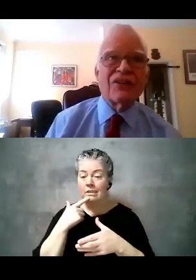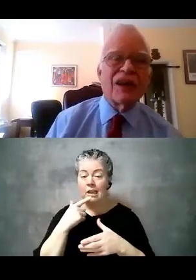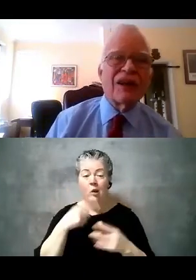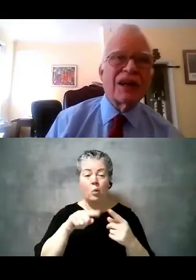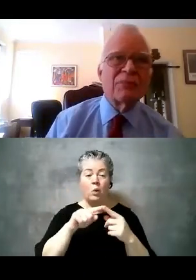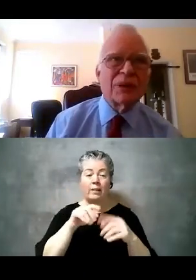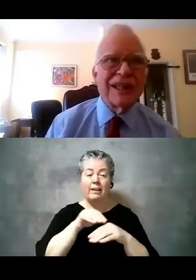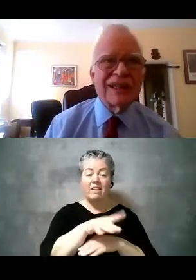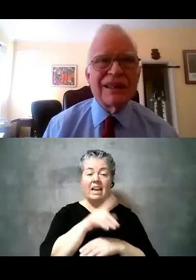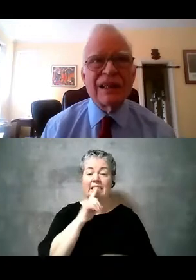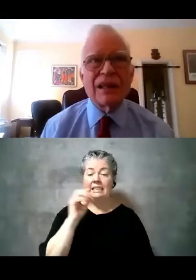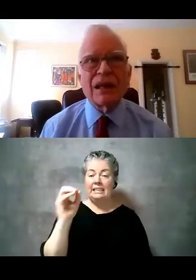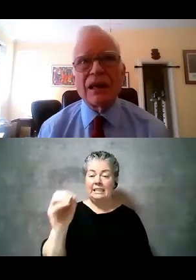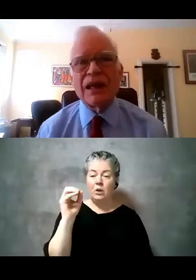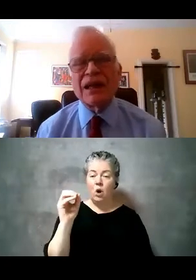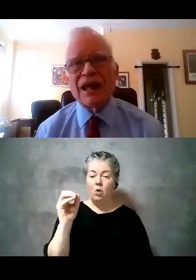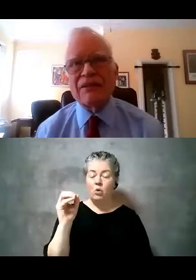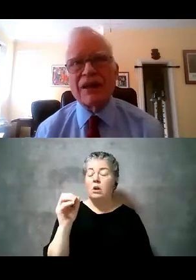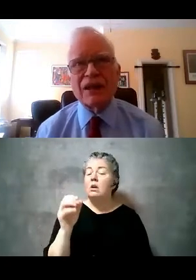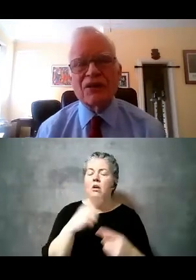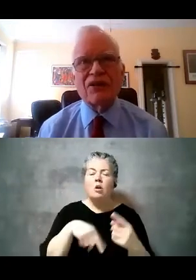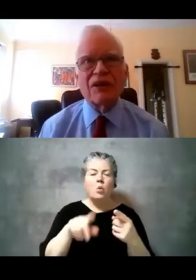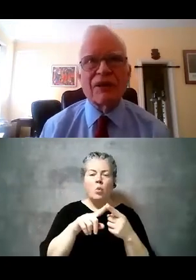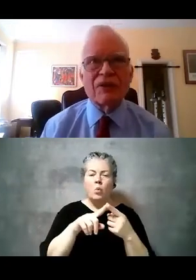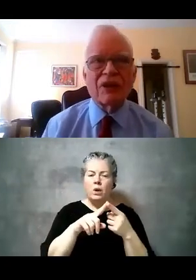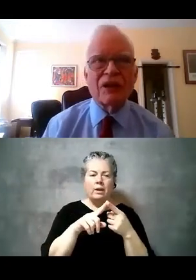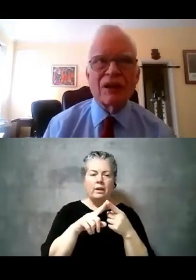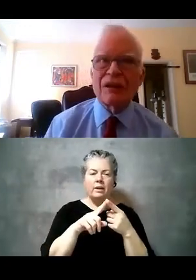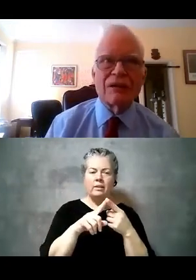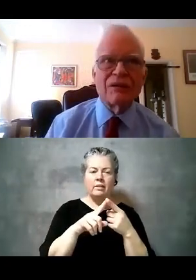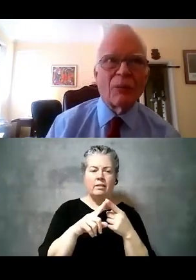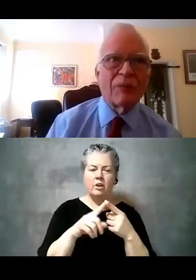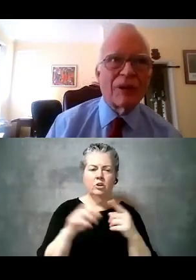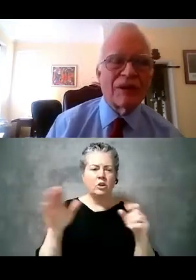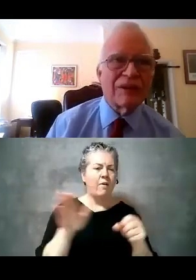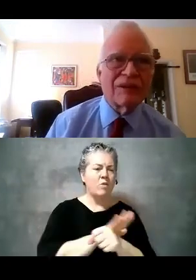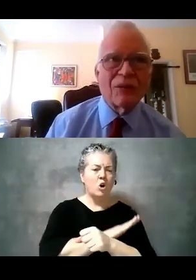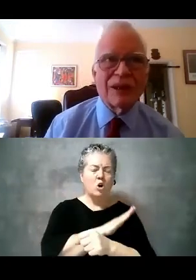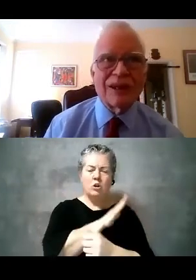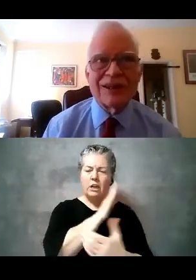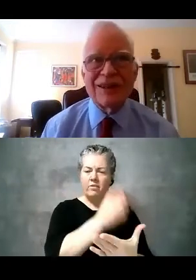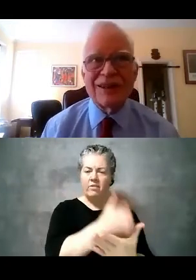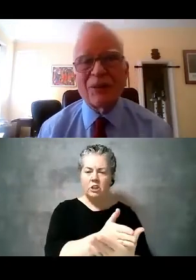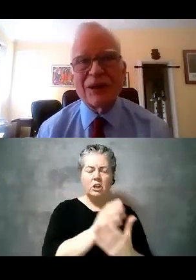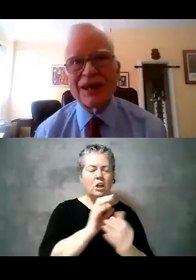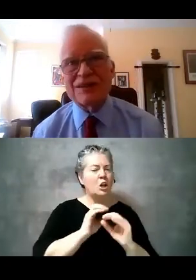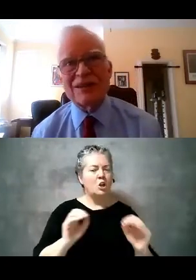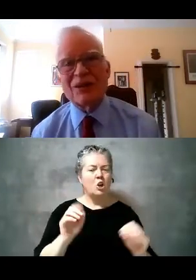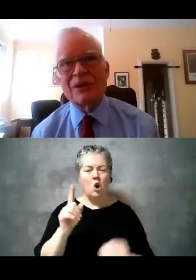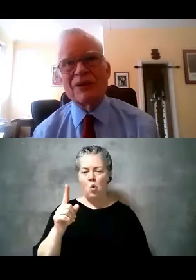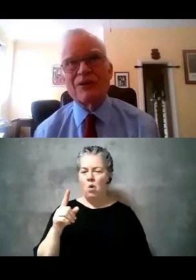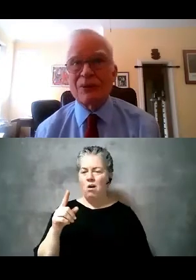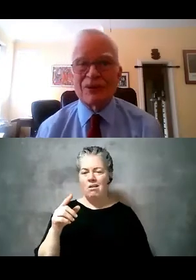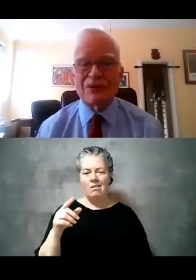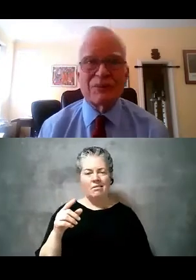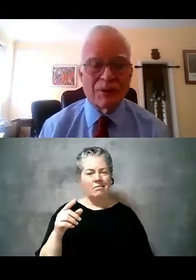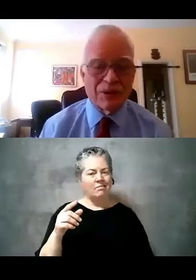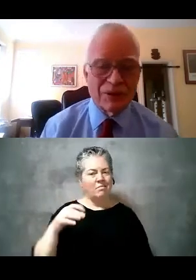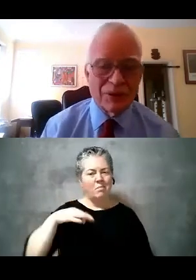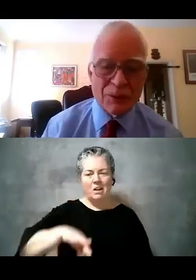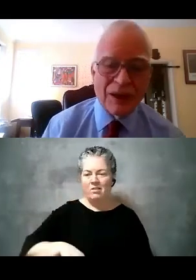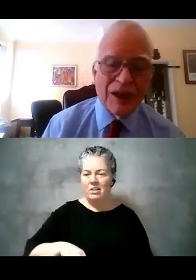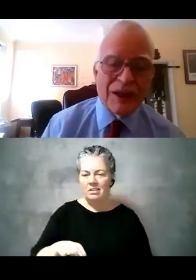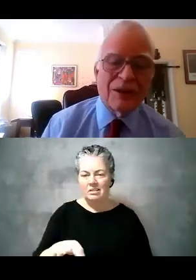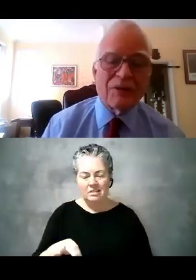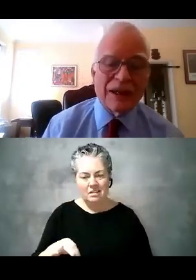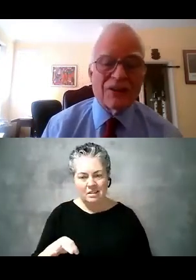When there's a completely inefficacious intervention, nobody gains and nobody loses. Well, people could